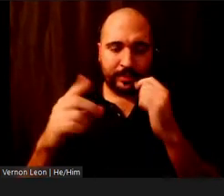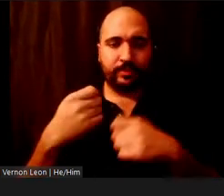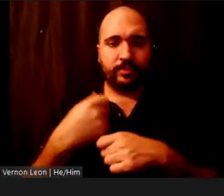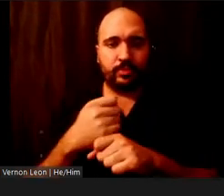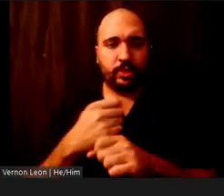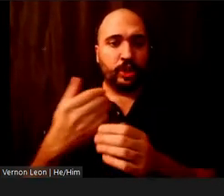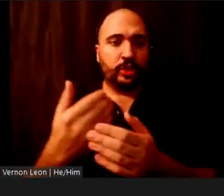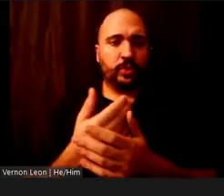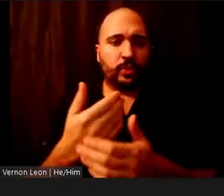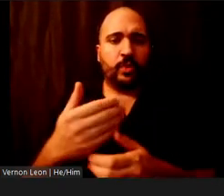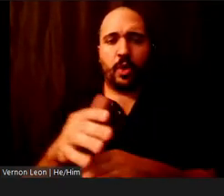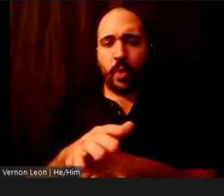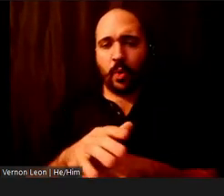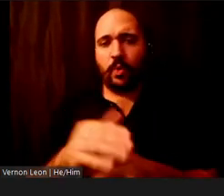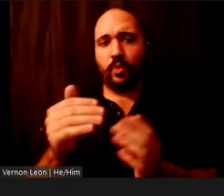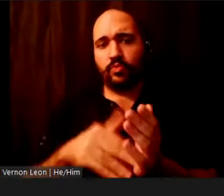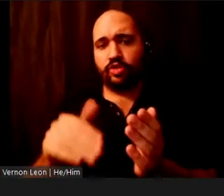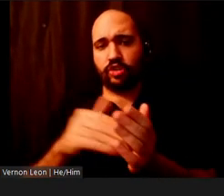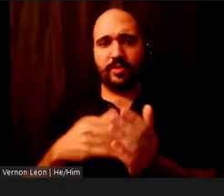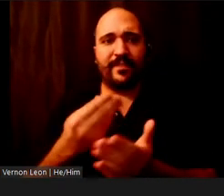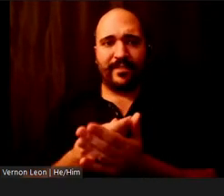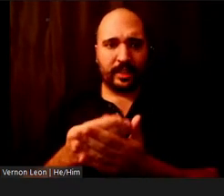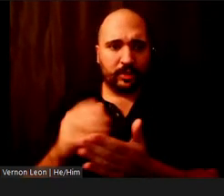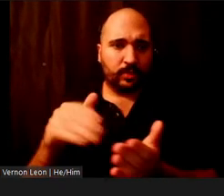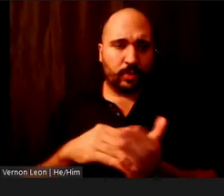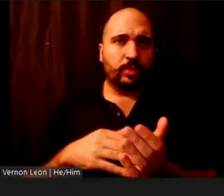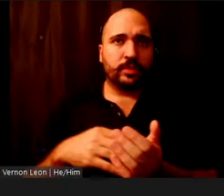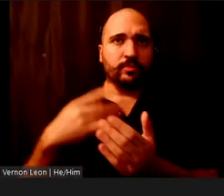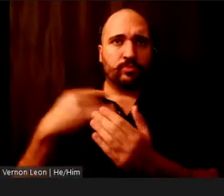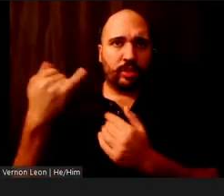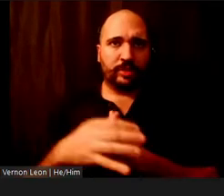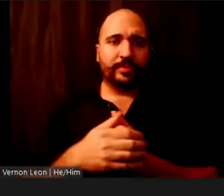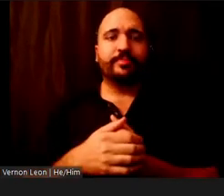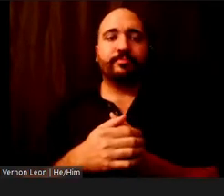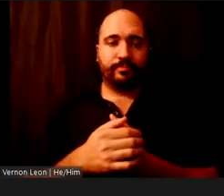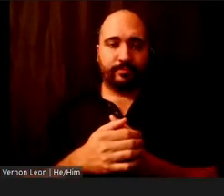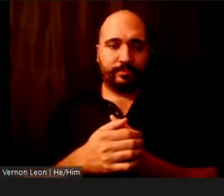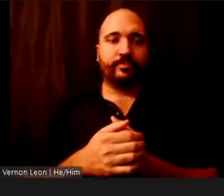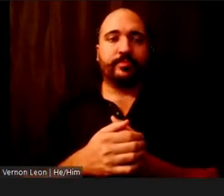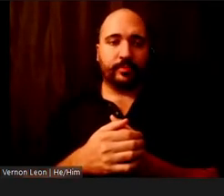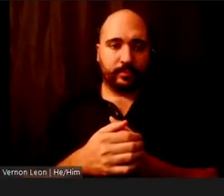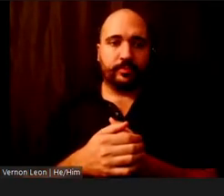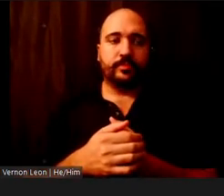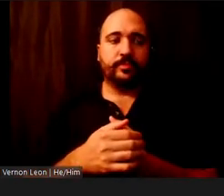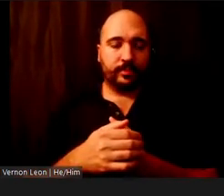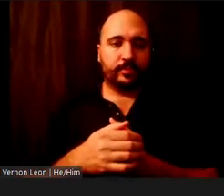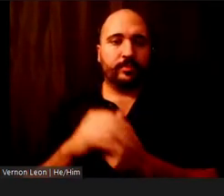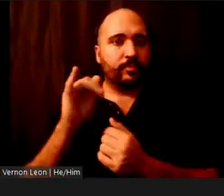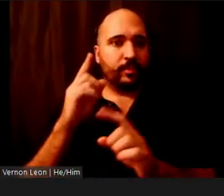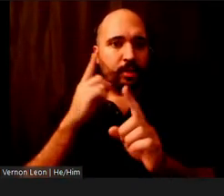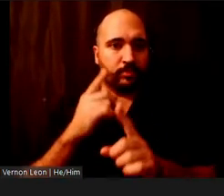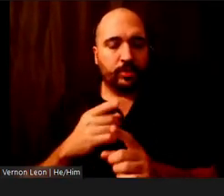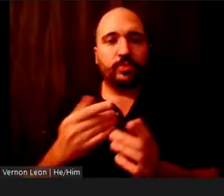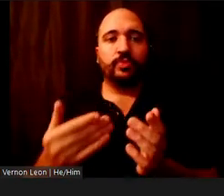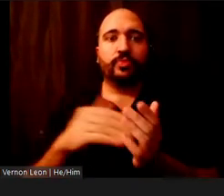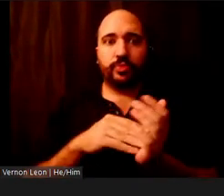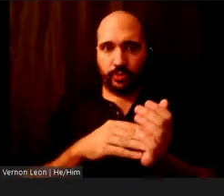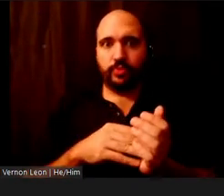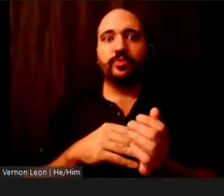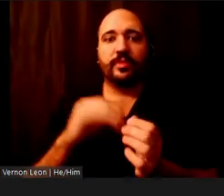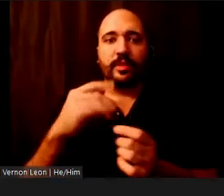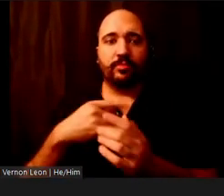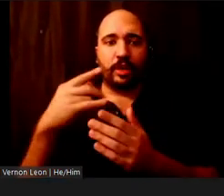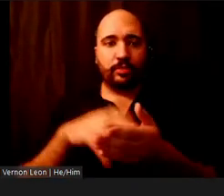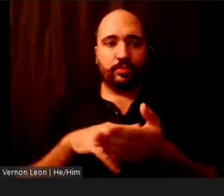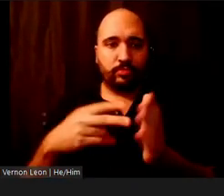MTA's capital projects. The following objectives further refine the project purpose. It would reduce daily vehicle miles traveled, or